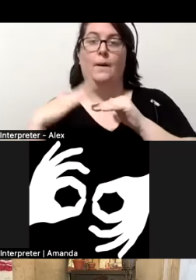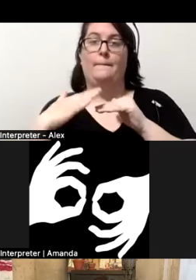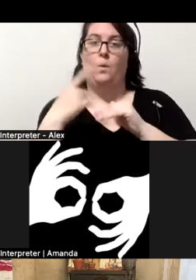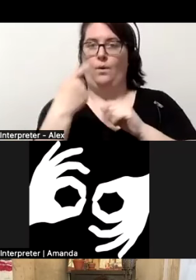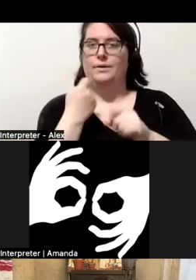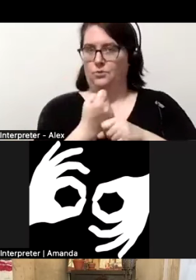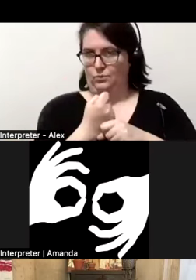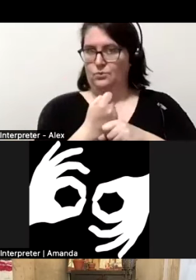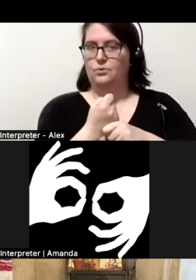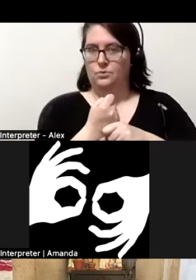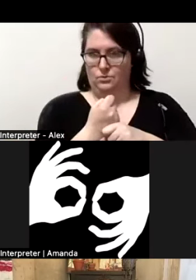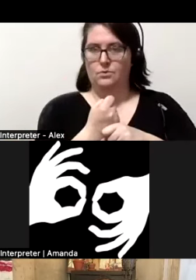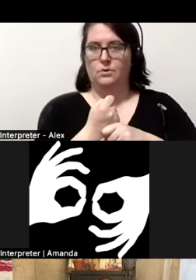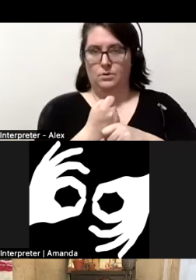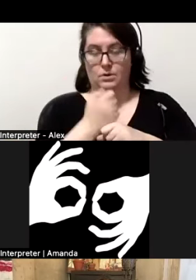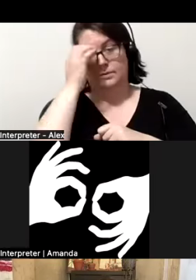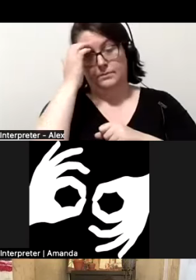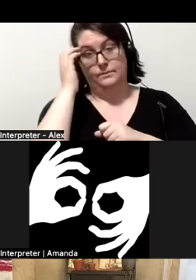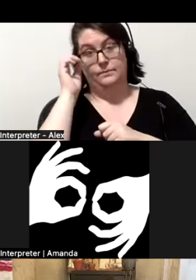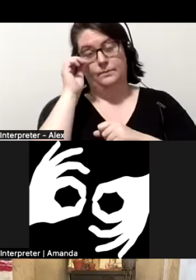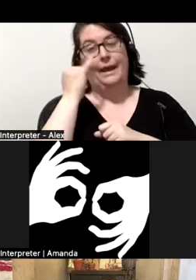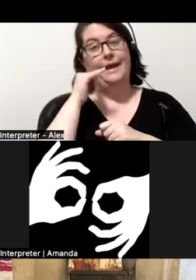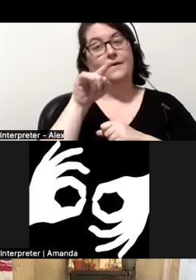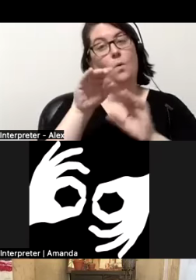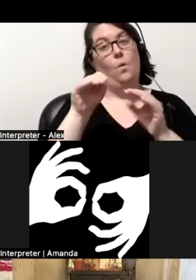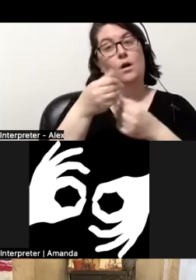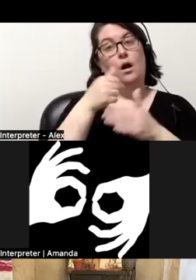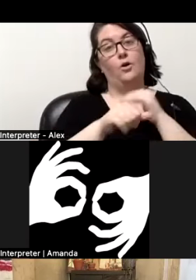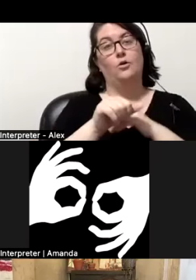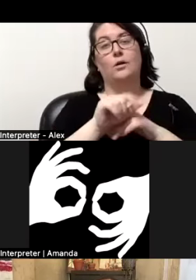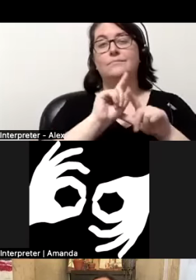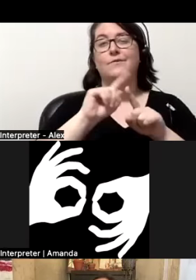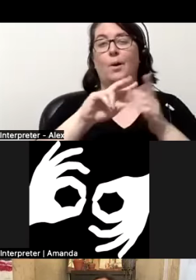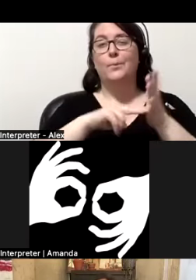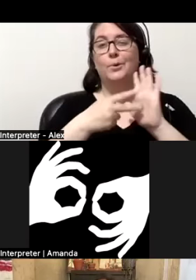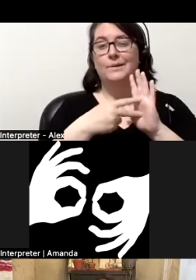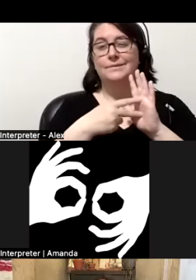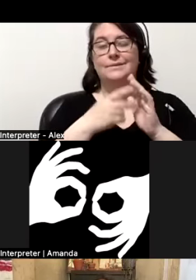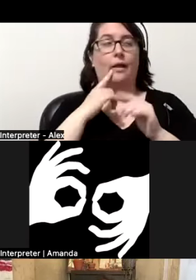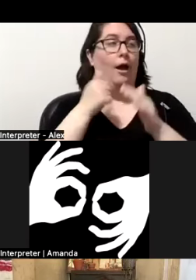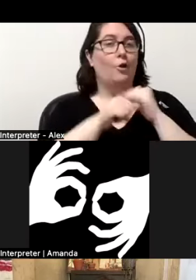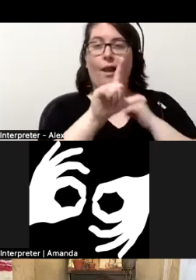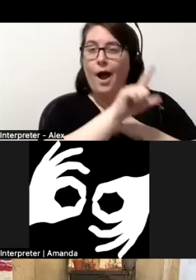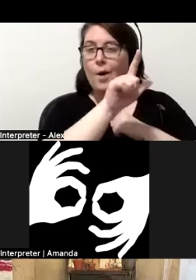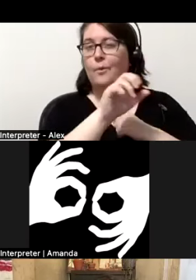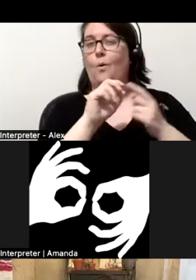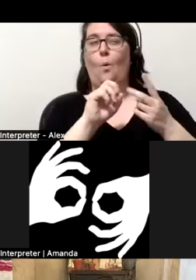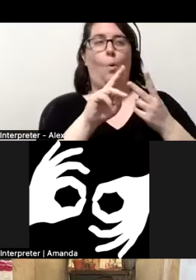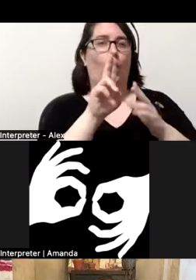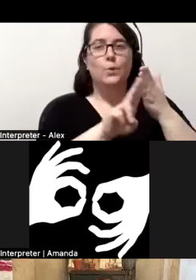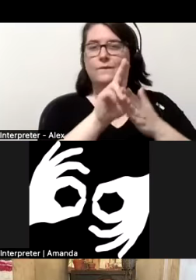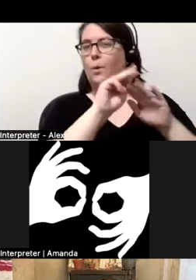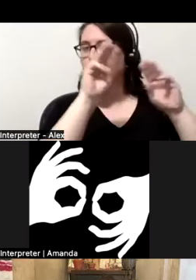year. If you're an organization situated within a multi-purpose institution, like a library, university, or